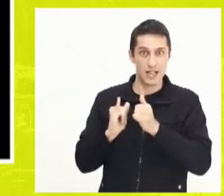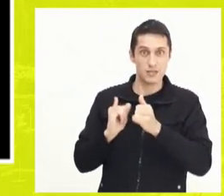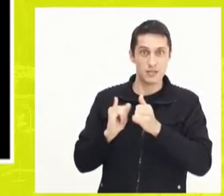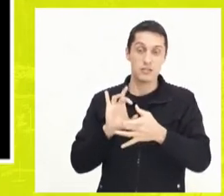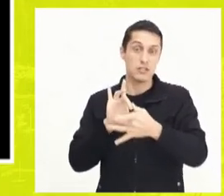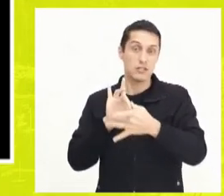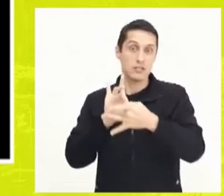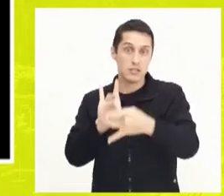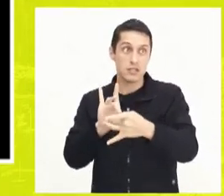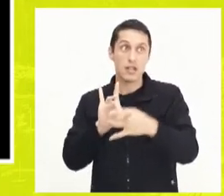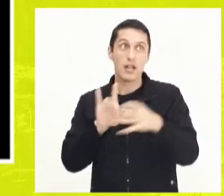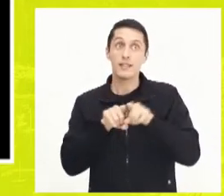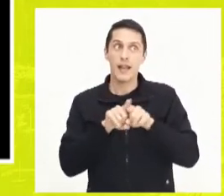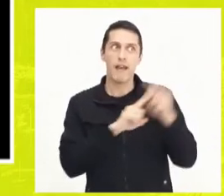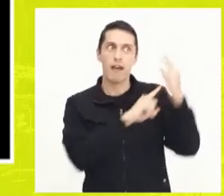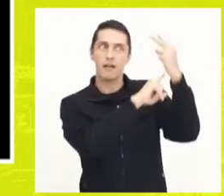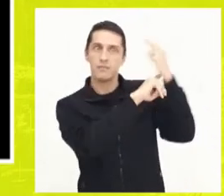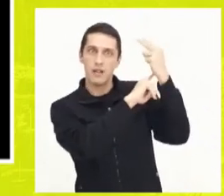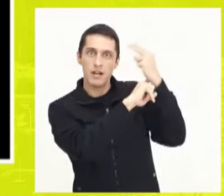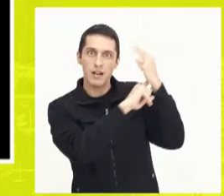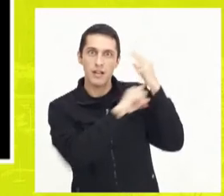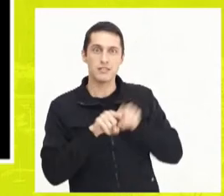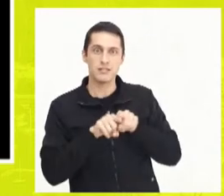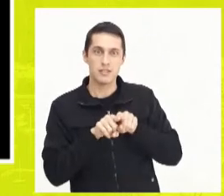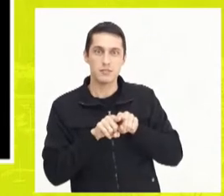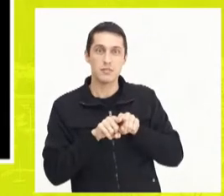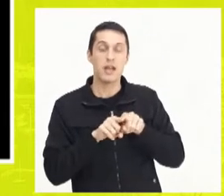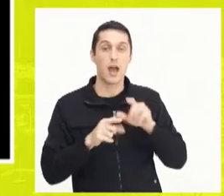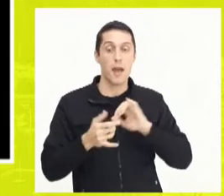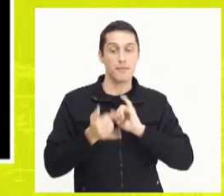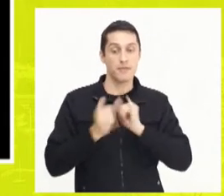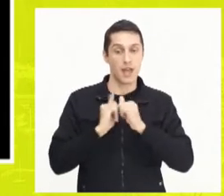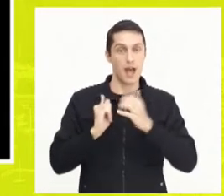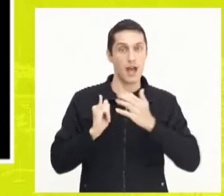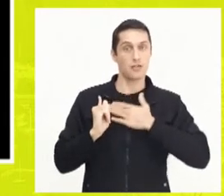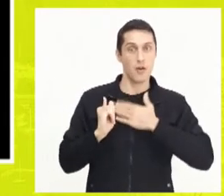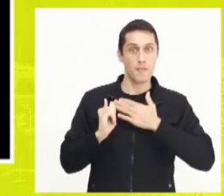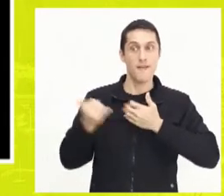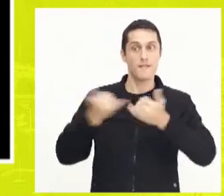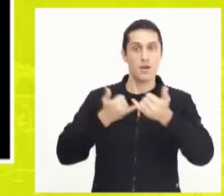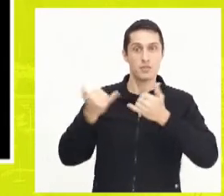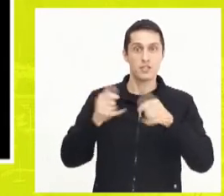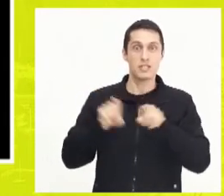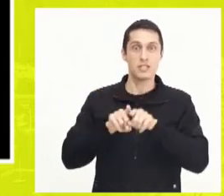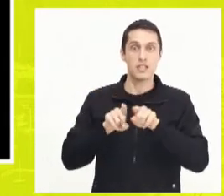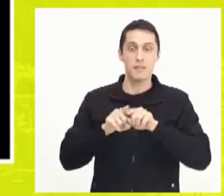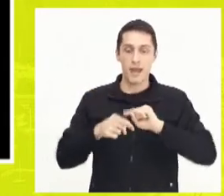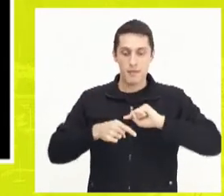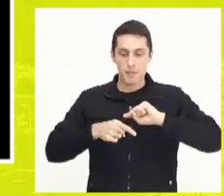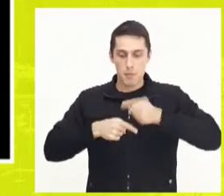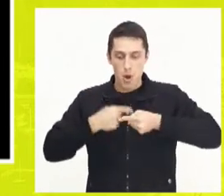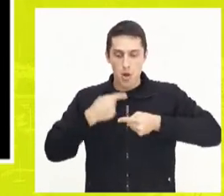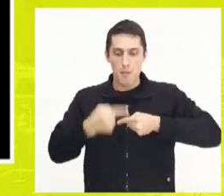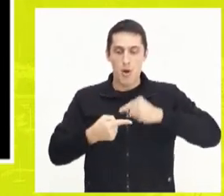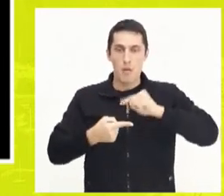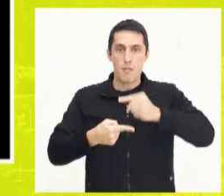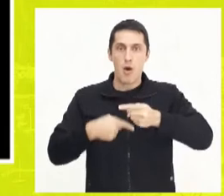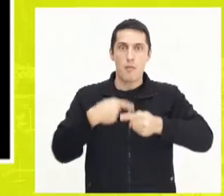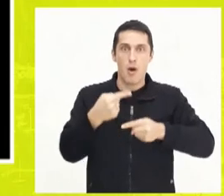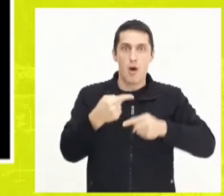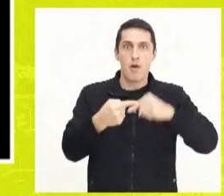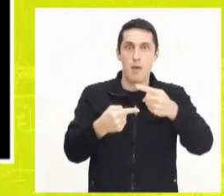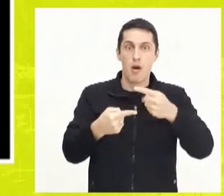surveillance they are being observed but also are